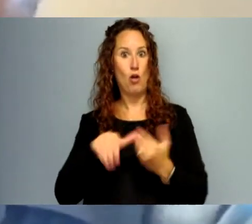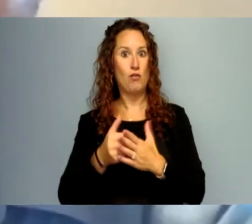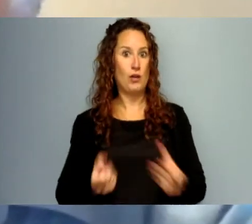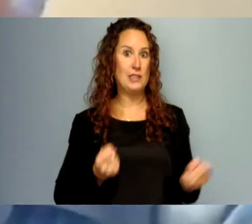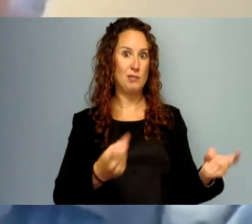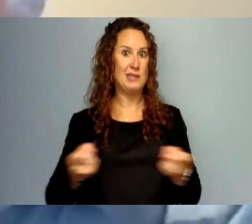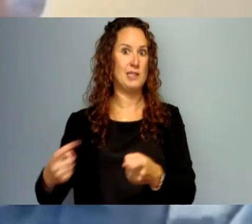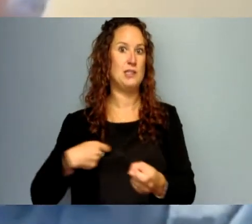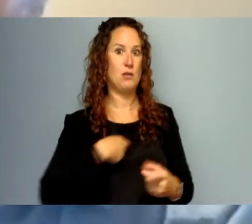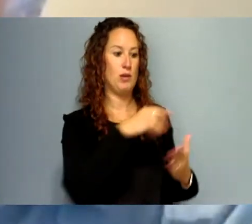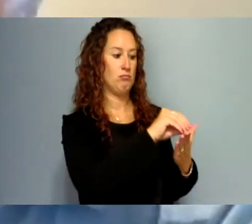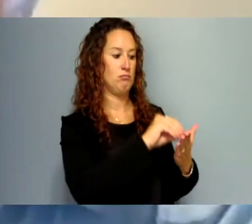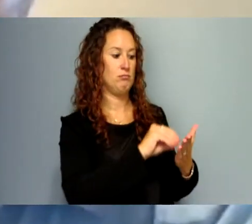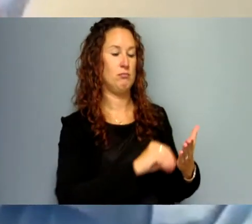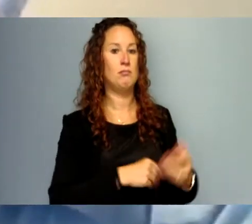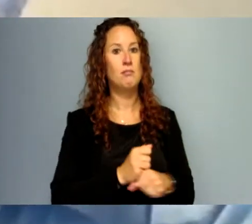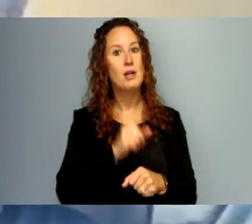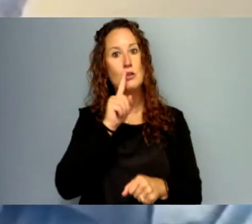gets reimbursed.